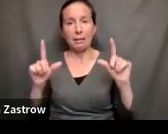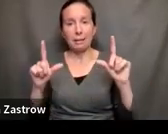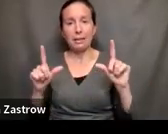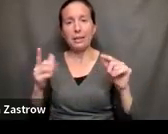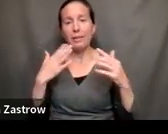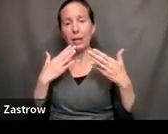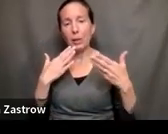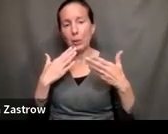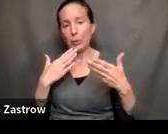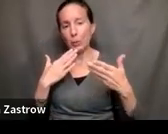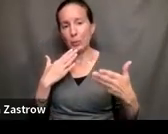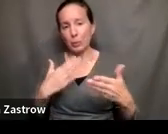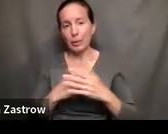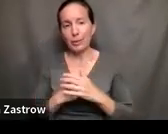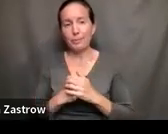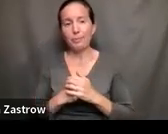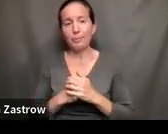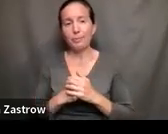of our